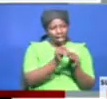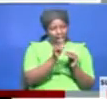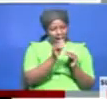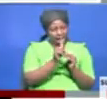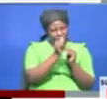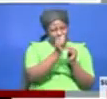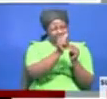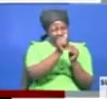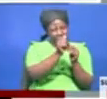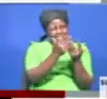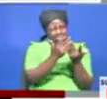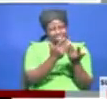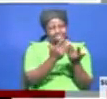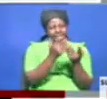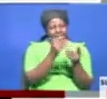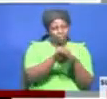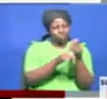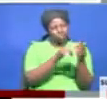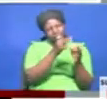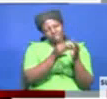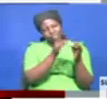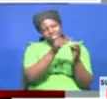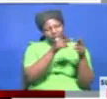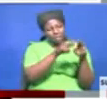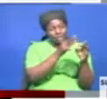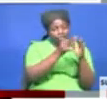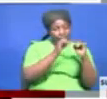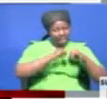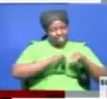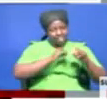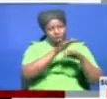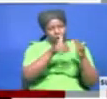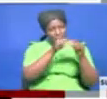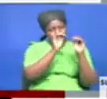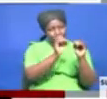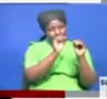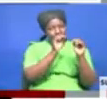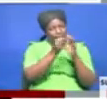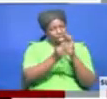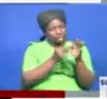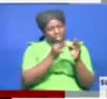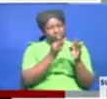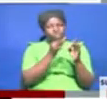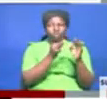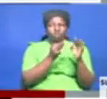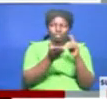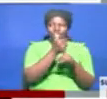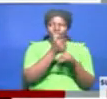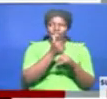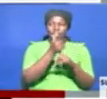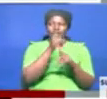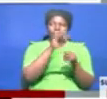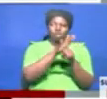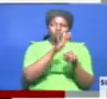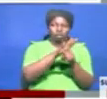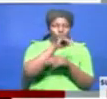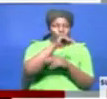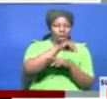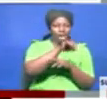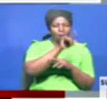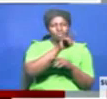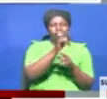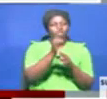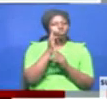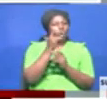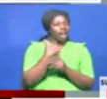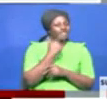there a provision of law that says if we do not agree unanimously, or if we do not get to a majority quorum, is there a provision for law moving forward what the